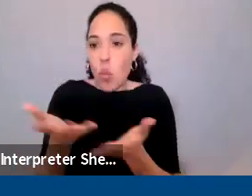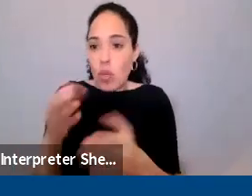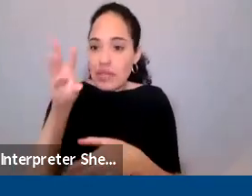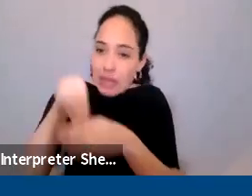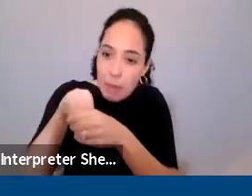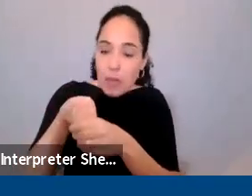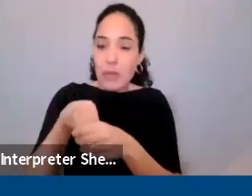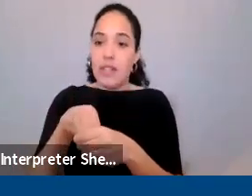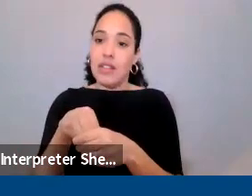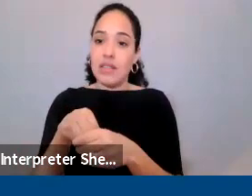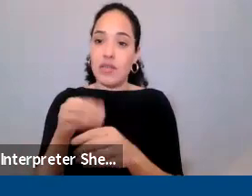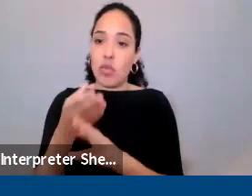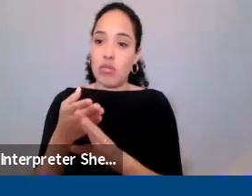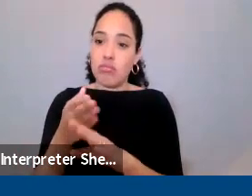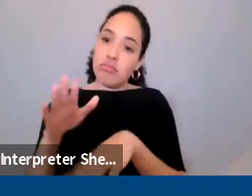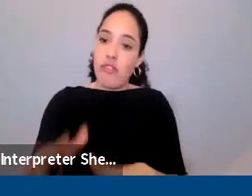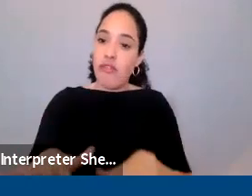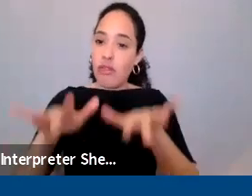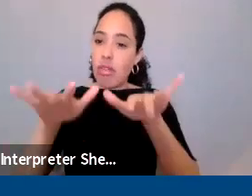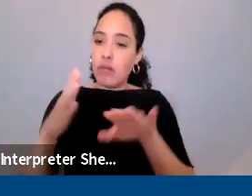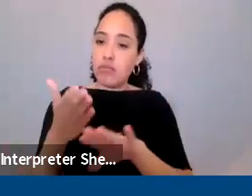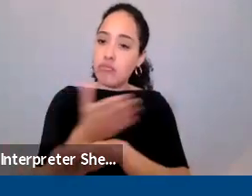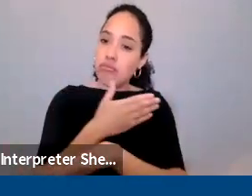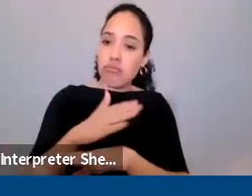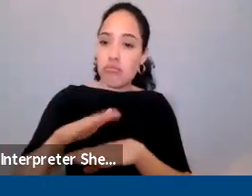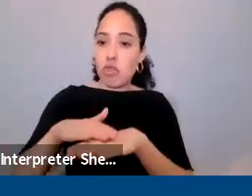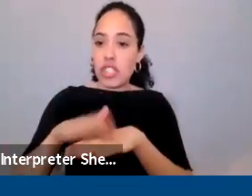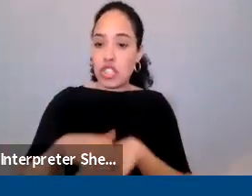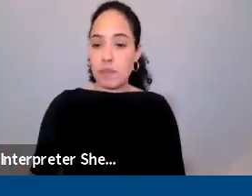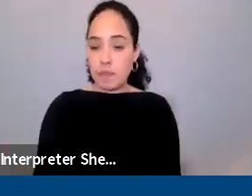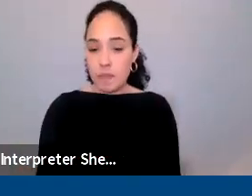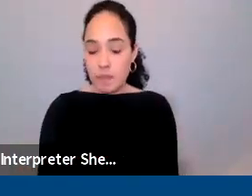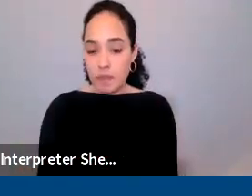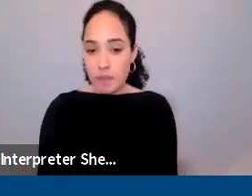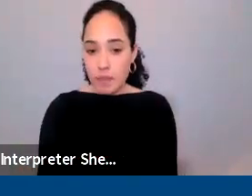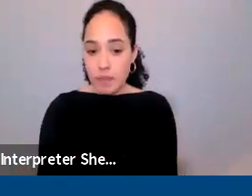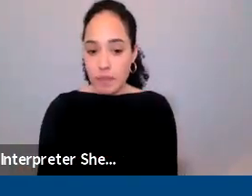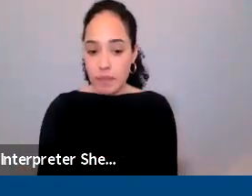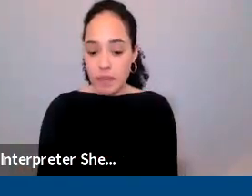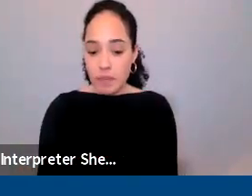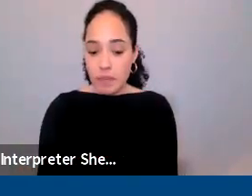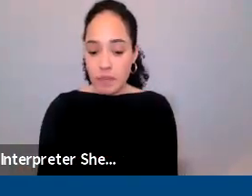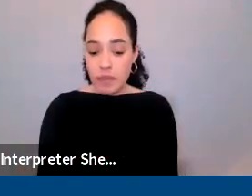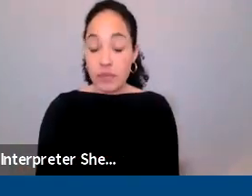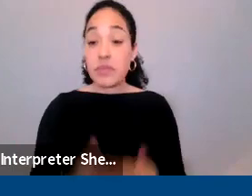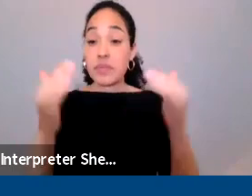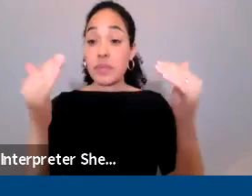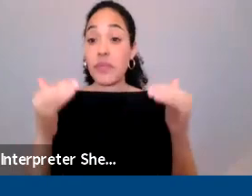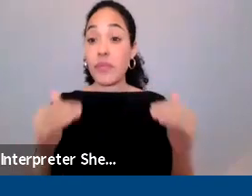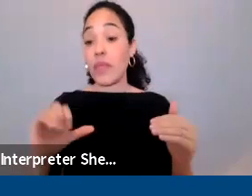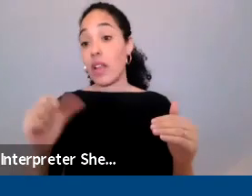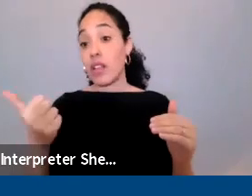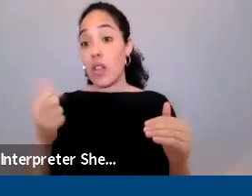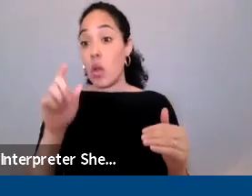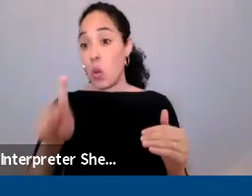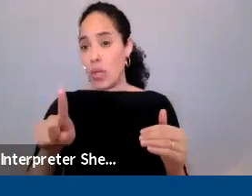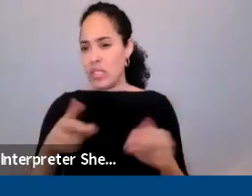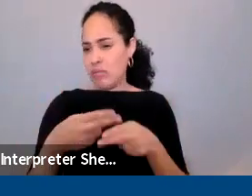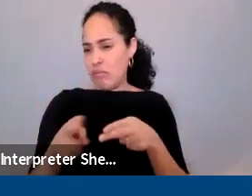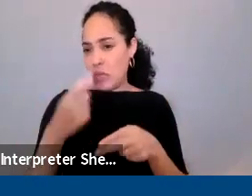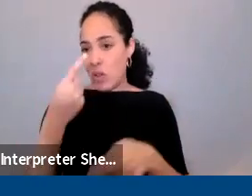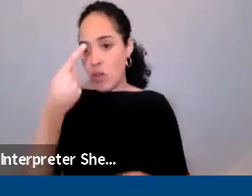Thanks so much, Doug. Another quick question from John, which is a